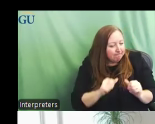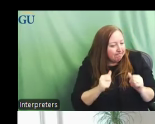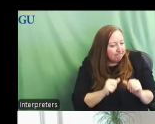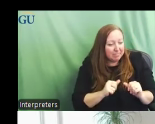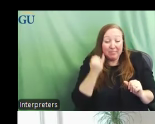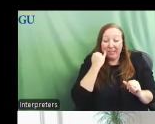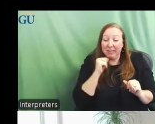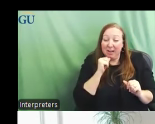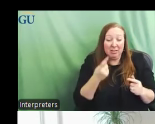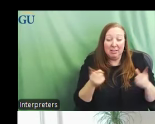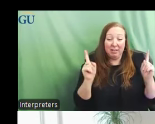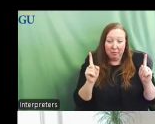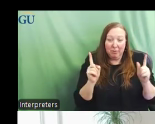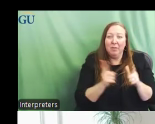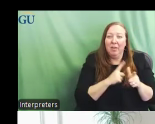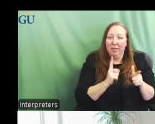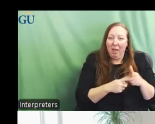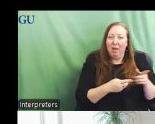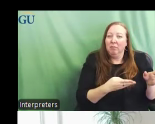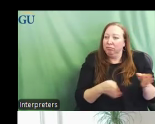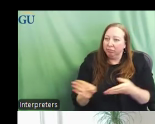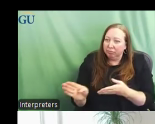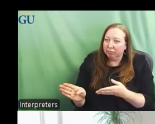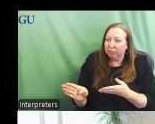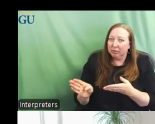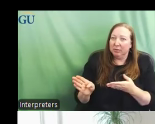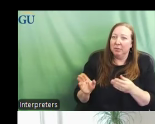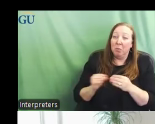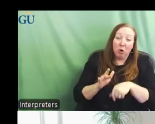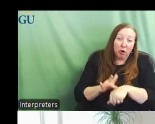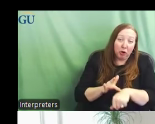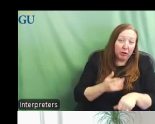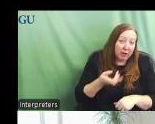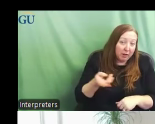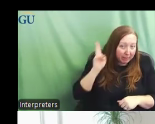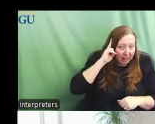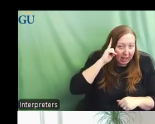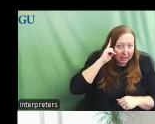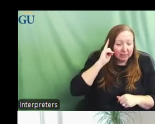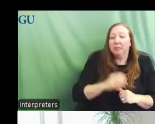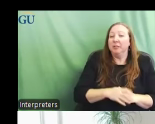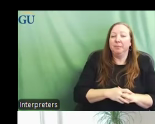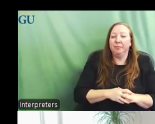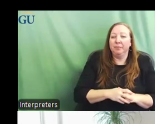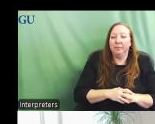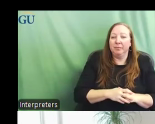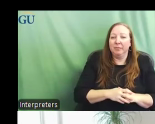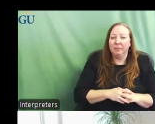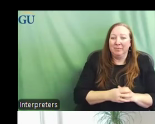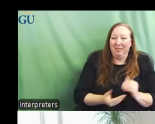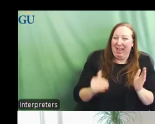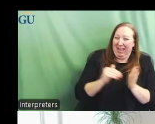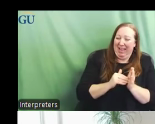acquiring spoken language, leading towards earlier cochlear implantation, which tends to be associated with higher spoken